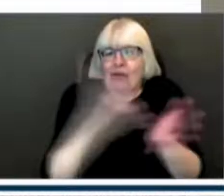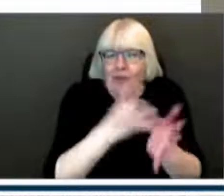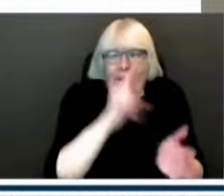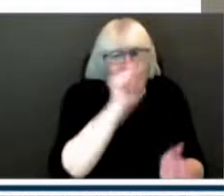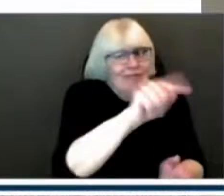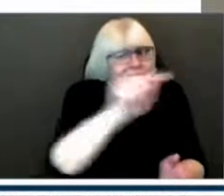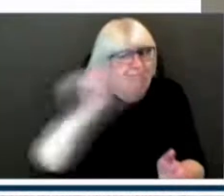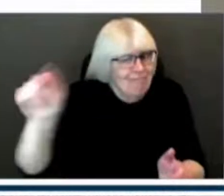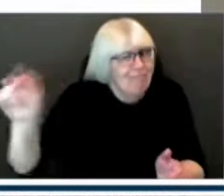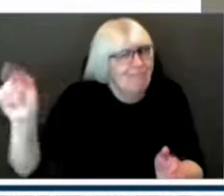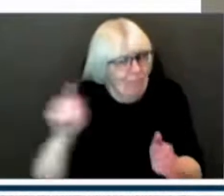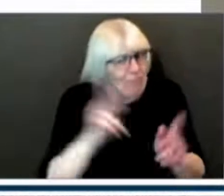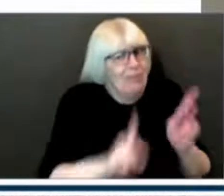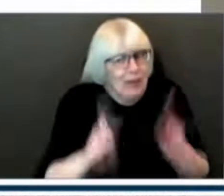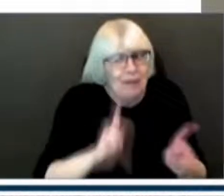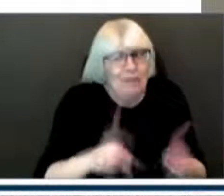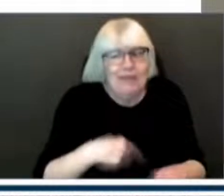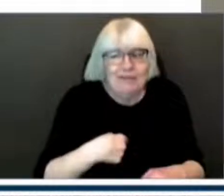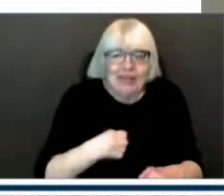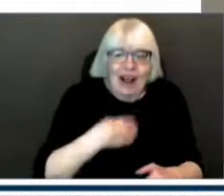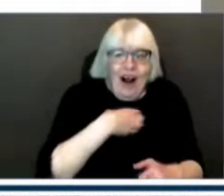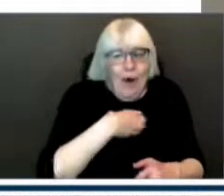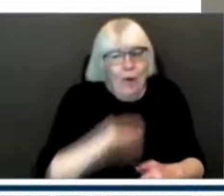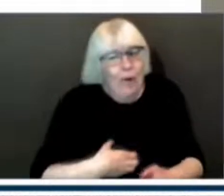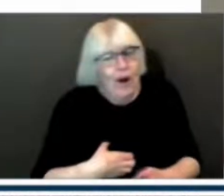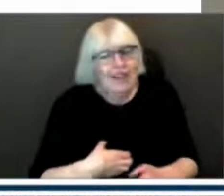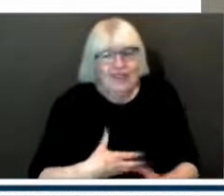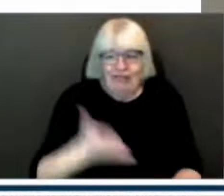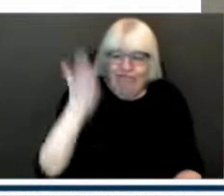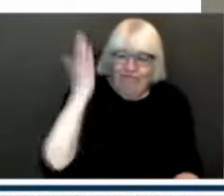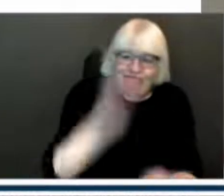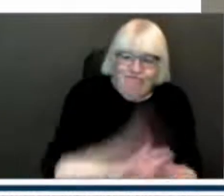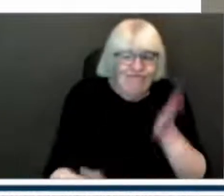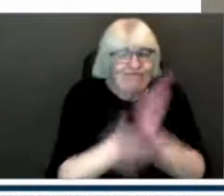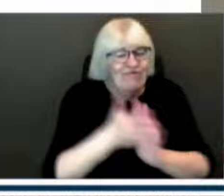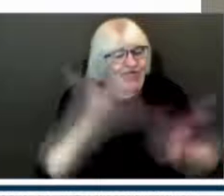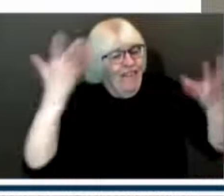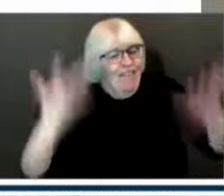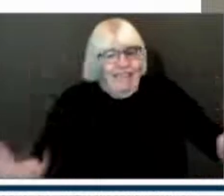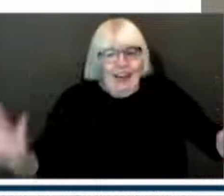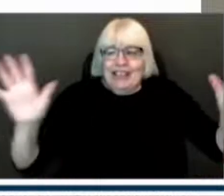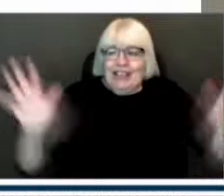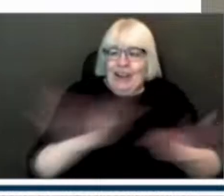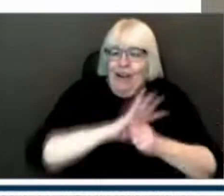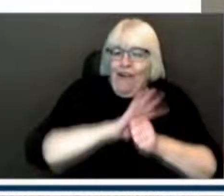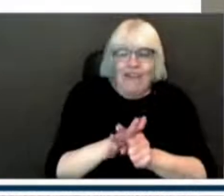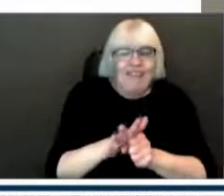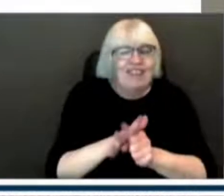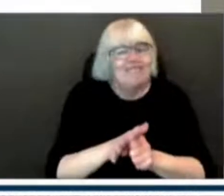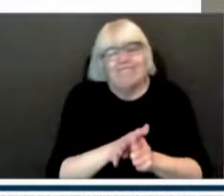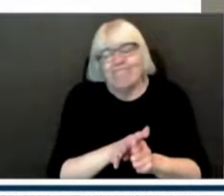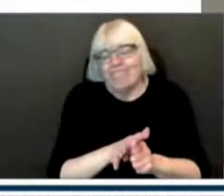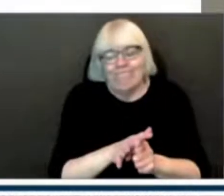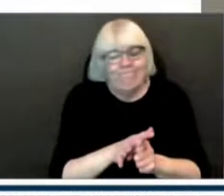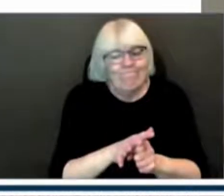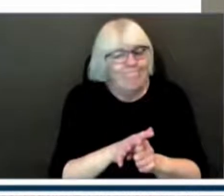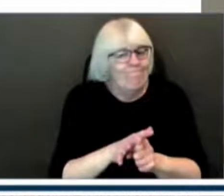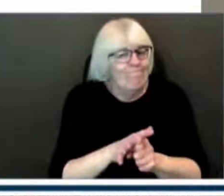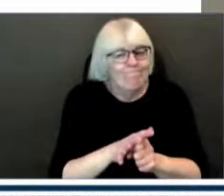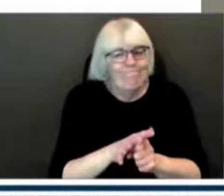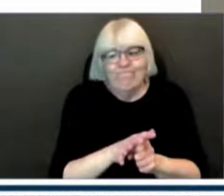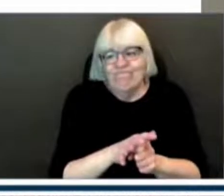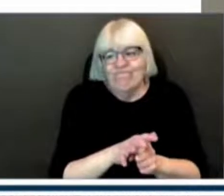COVID and throw the doors of our province wide open, it's my job to weigh the risks and benefits and recommend an approach